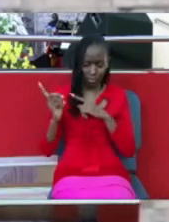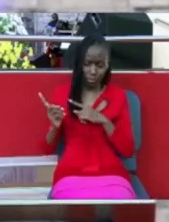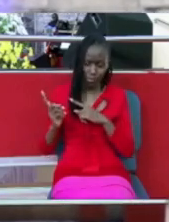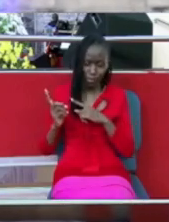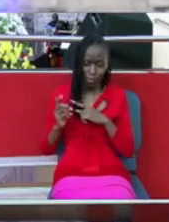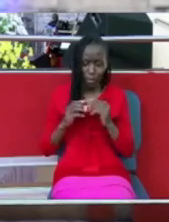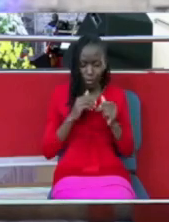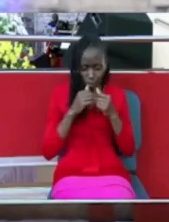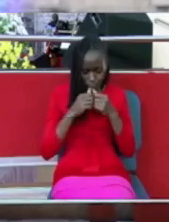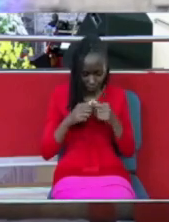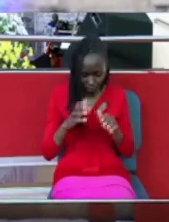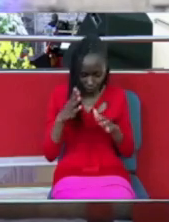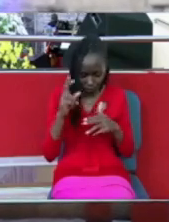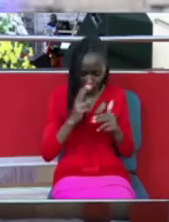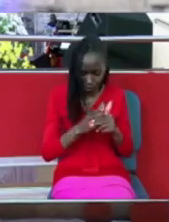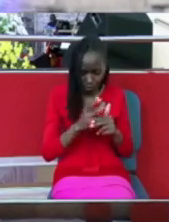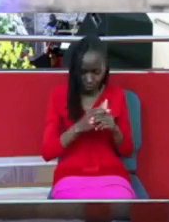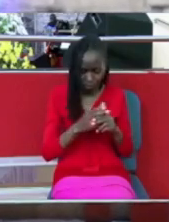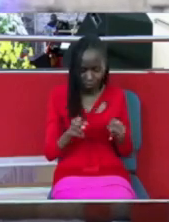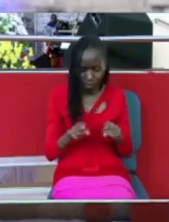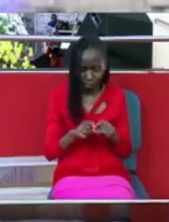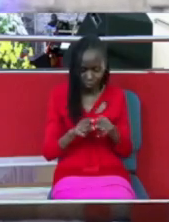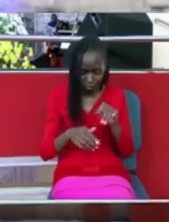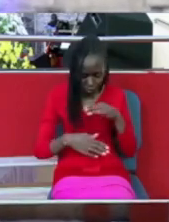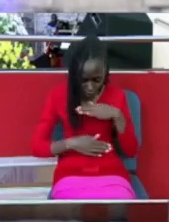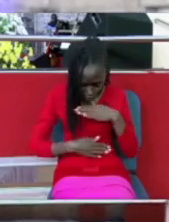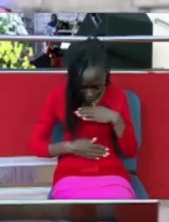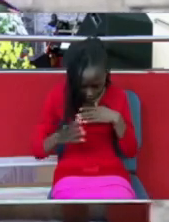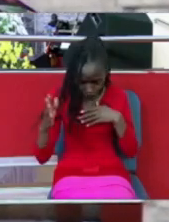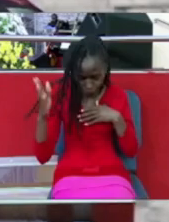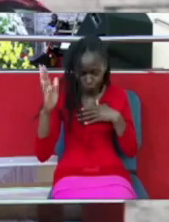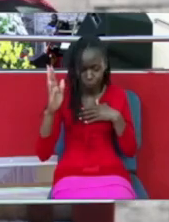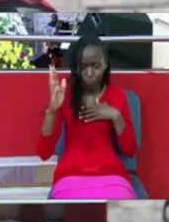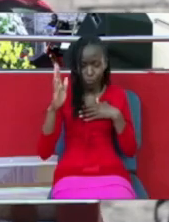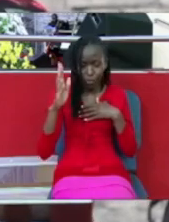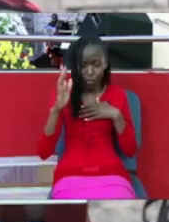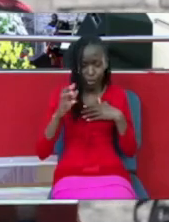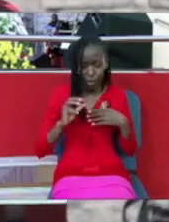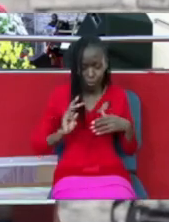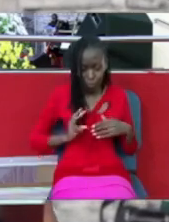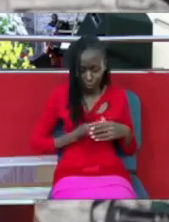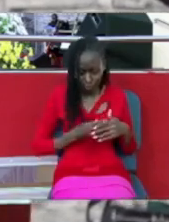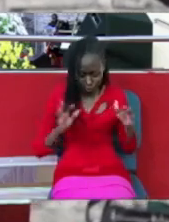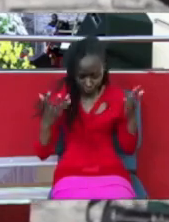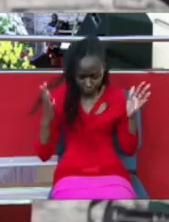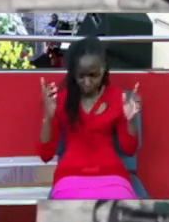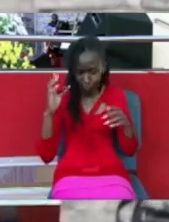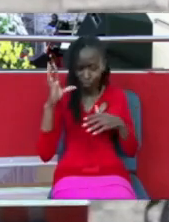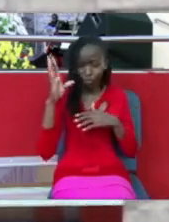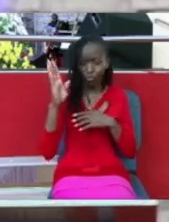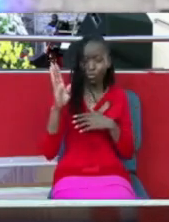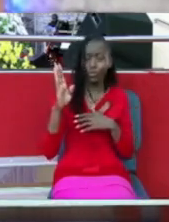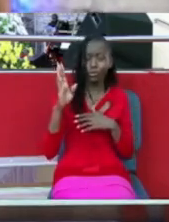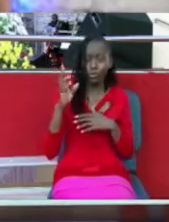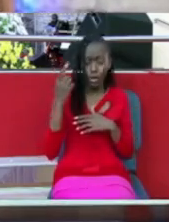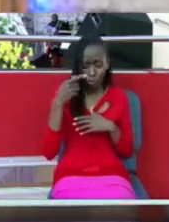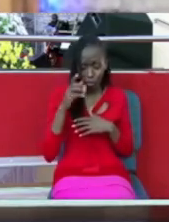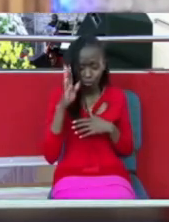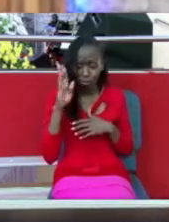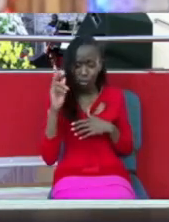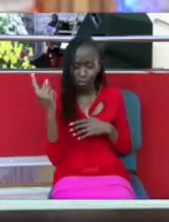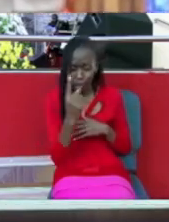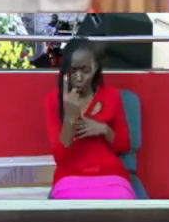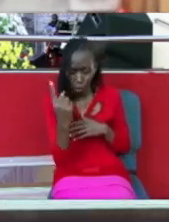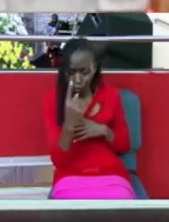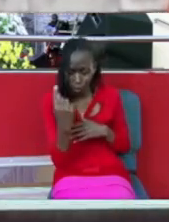your name, O God. Tunakubariki. We honor you, our Father. Tunakuheshimu. And we celebrate you. Na leo tukusherekea. Because you are the only one who can